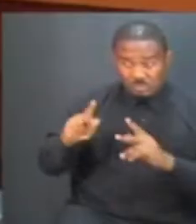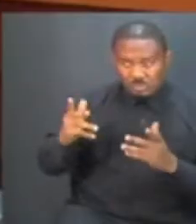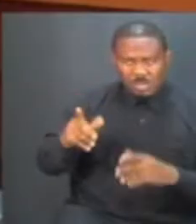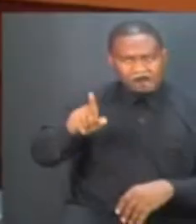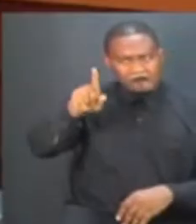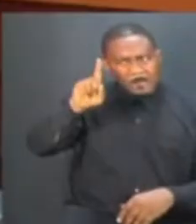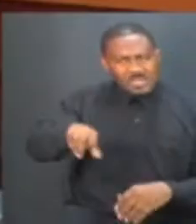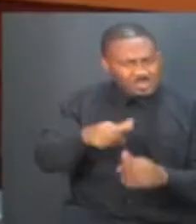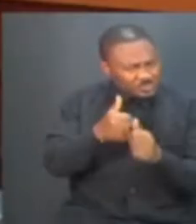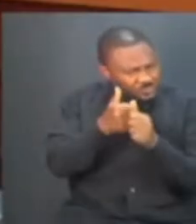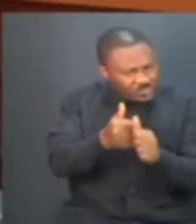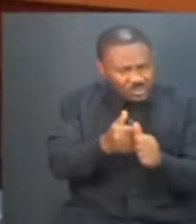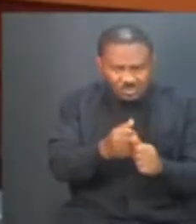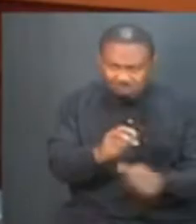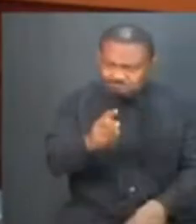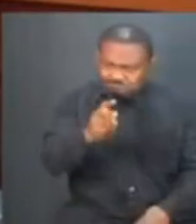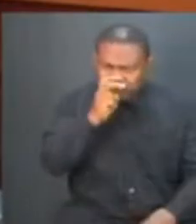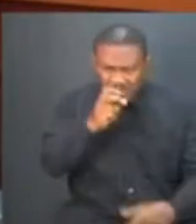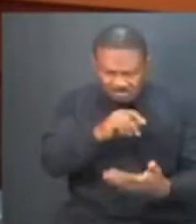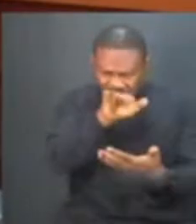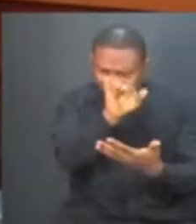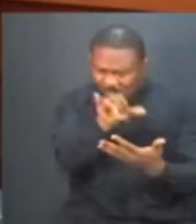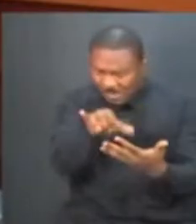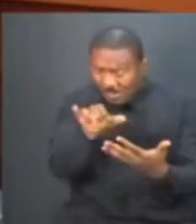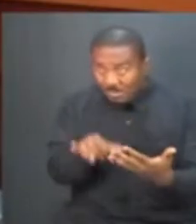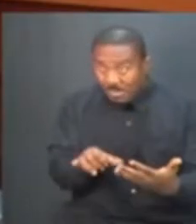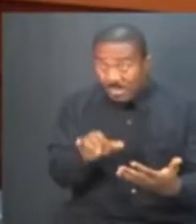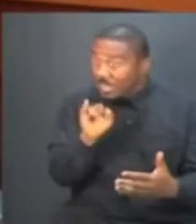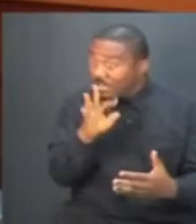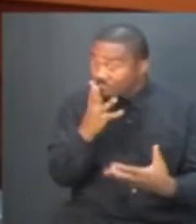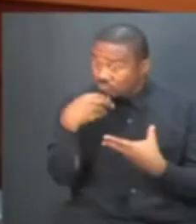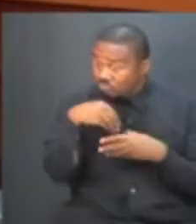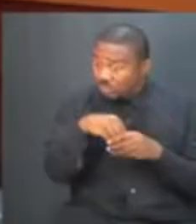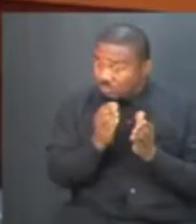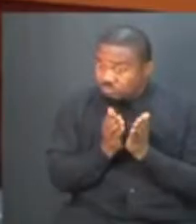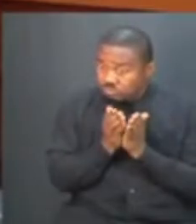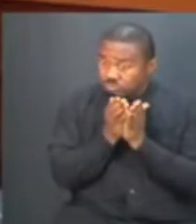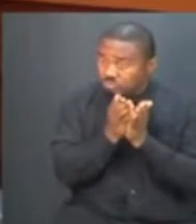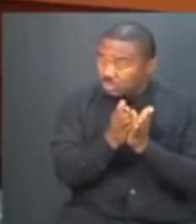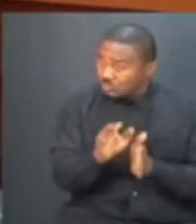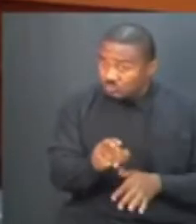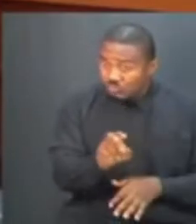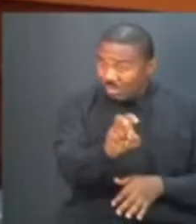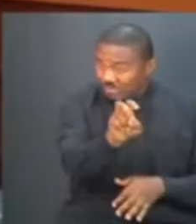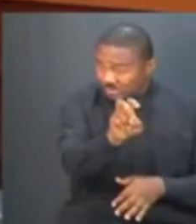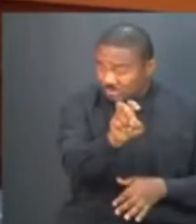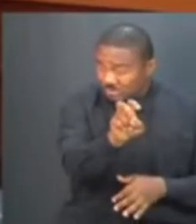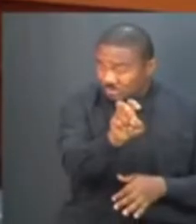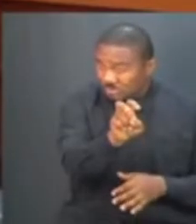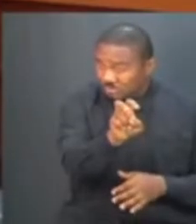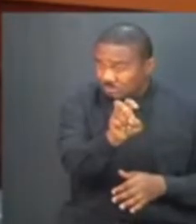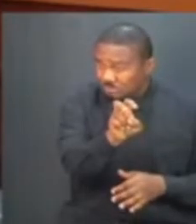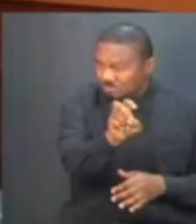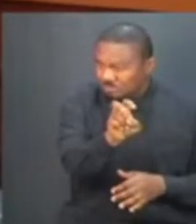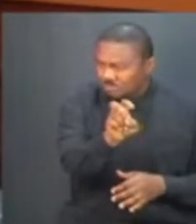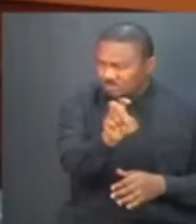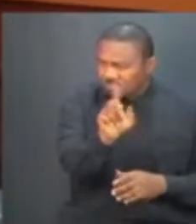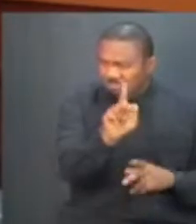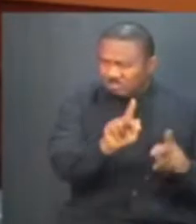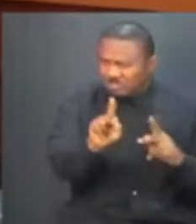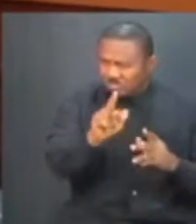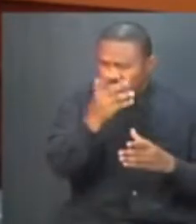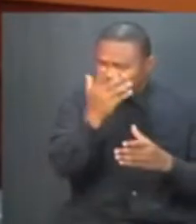adhere to safety protocols when traveling on our water bodies. No life should be lost